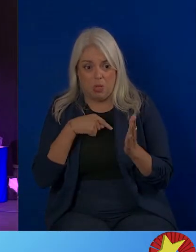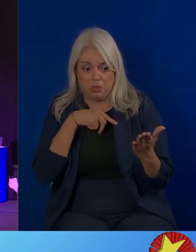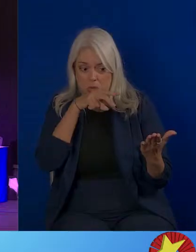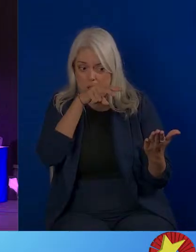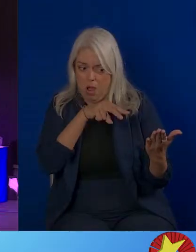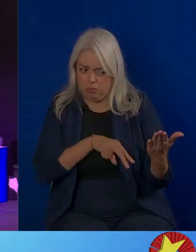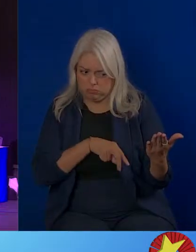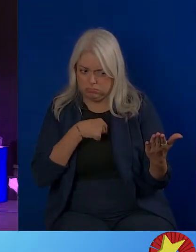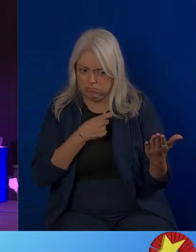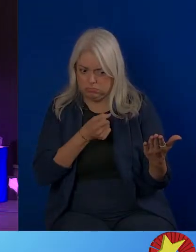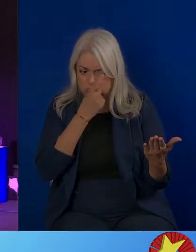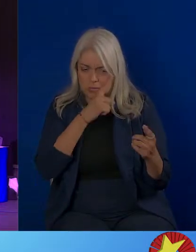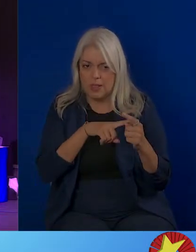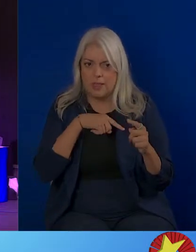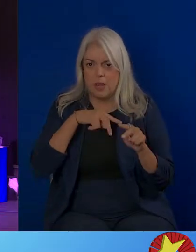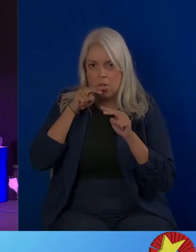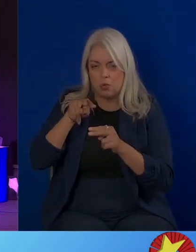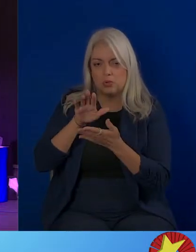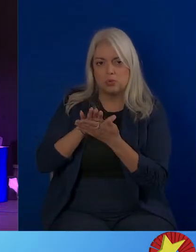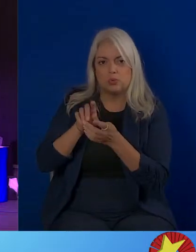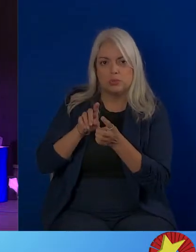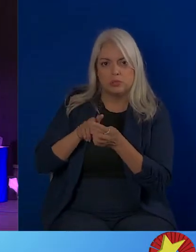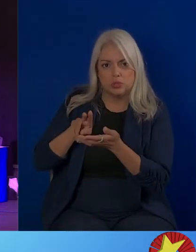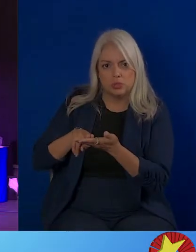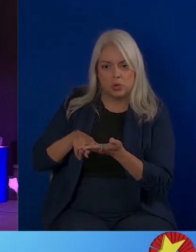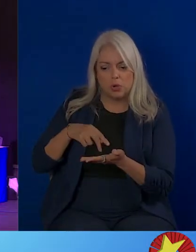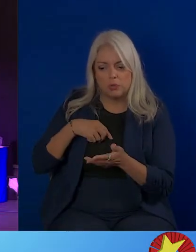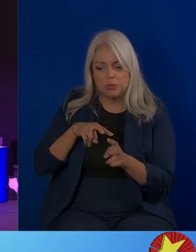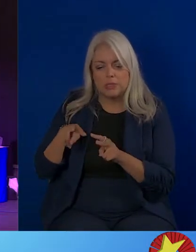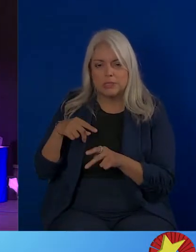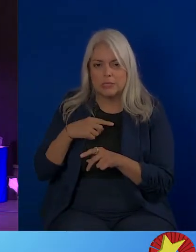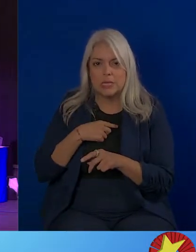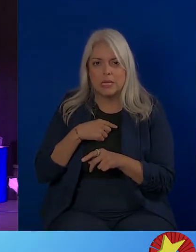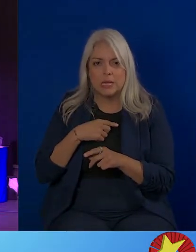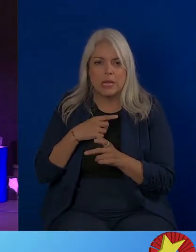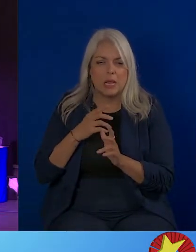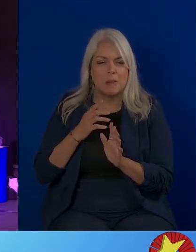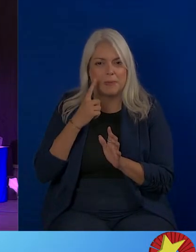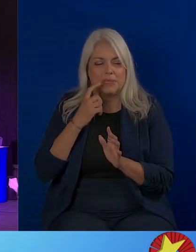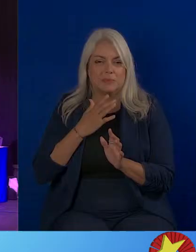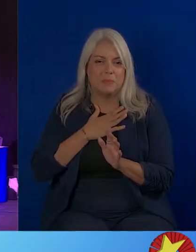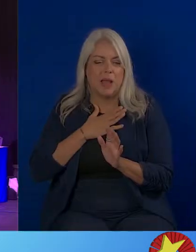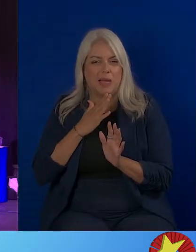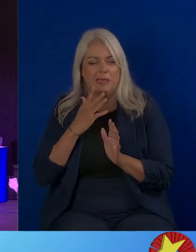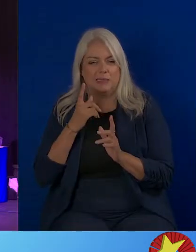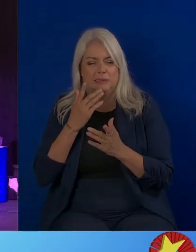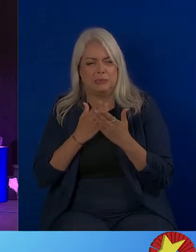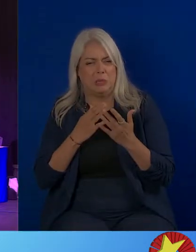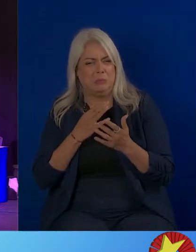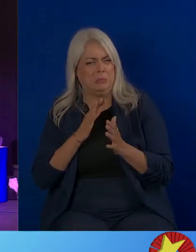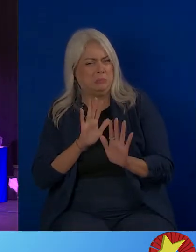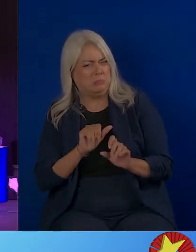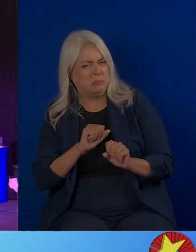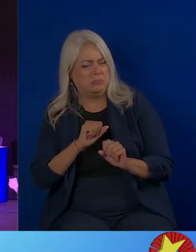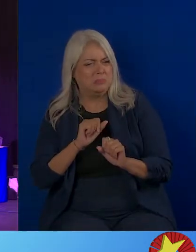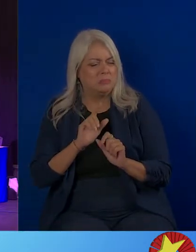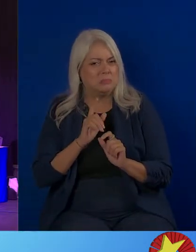should say, and given I've already found a couple things that I've had the questions with, I'd like to hold that vote if